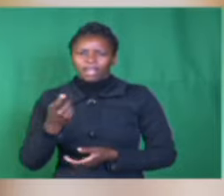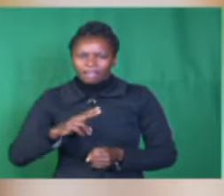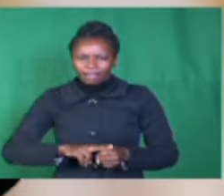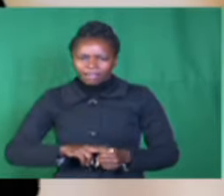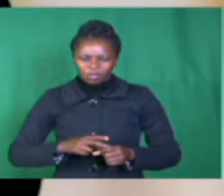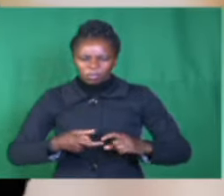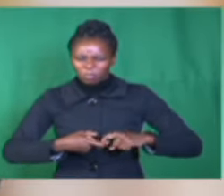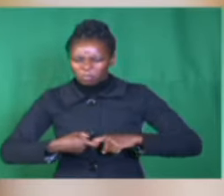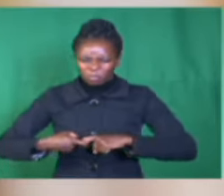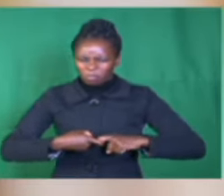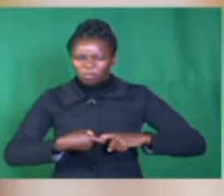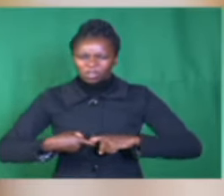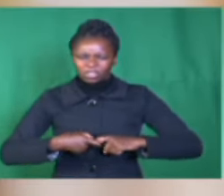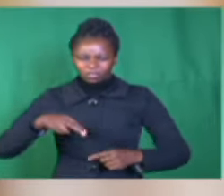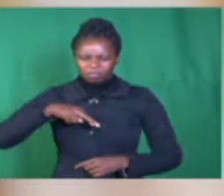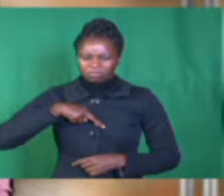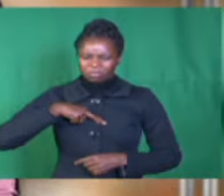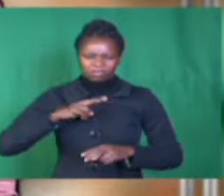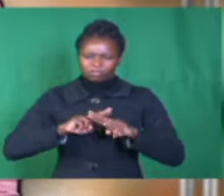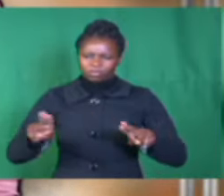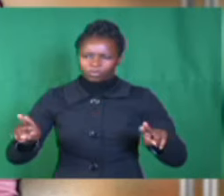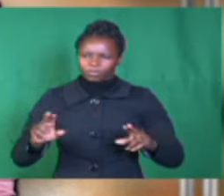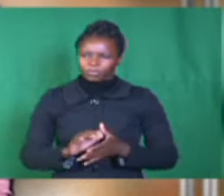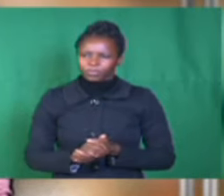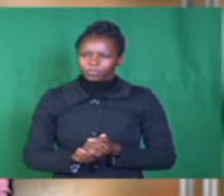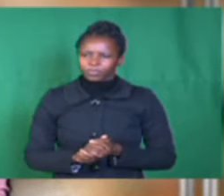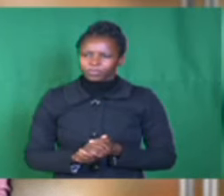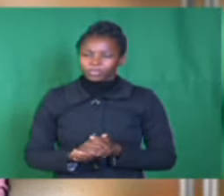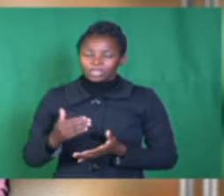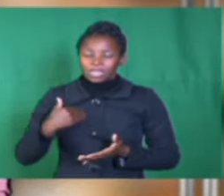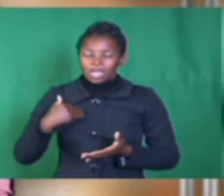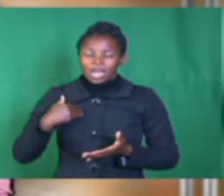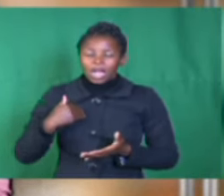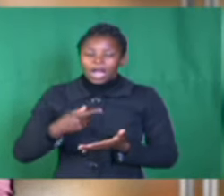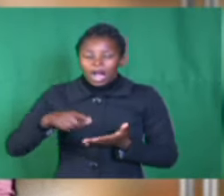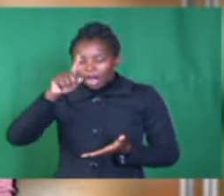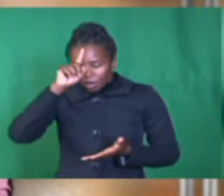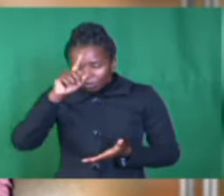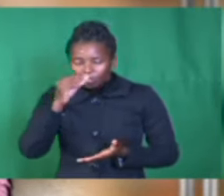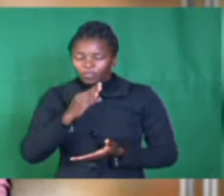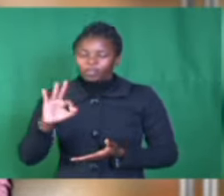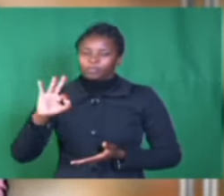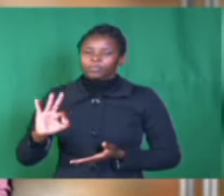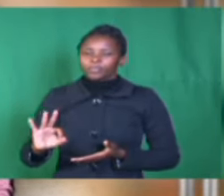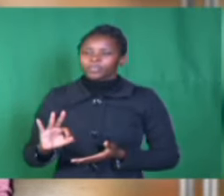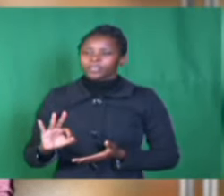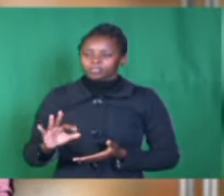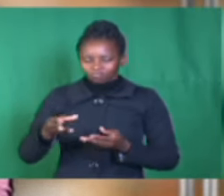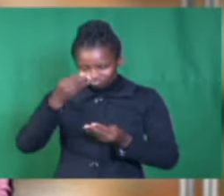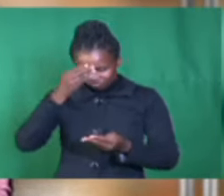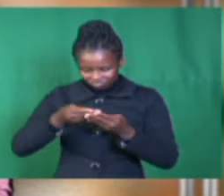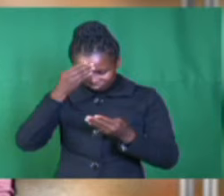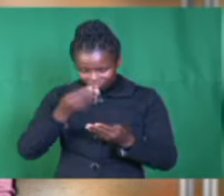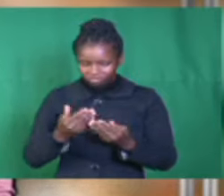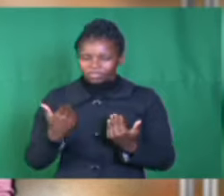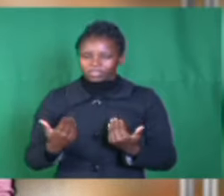religious. Okay. All right. I hope the Form 3s got that explanation. Nomfundo, thank you very much for joining